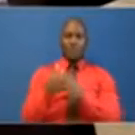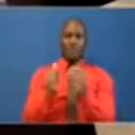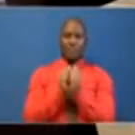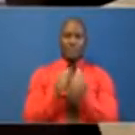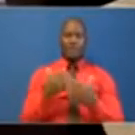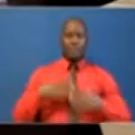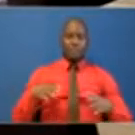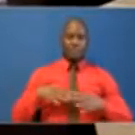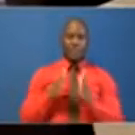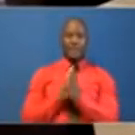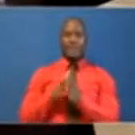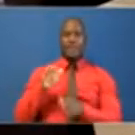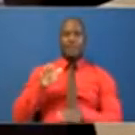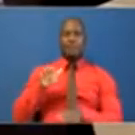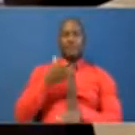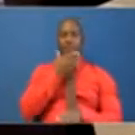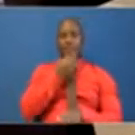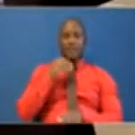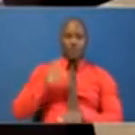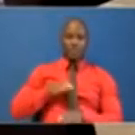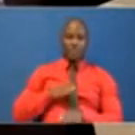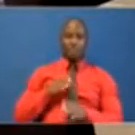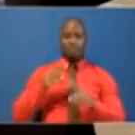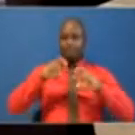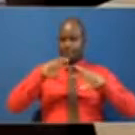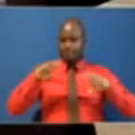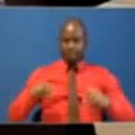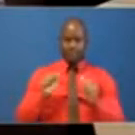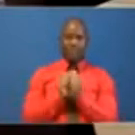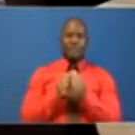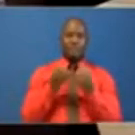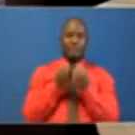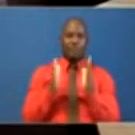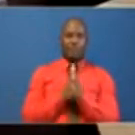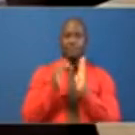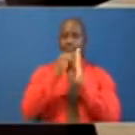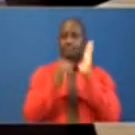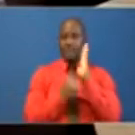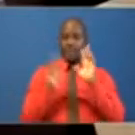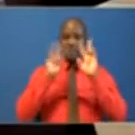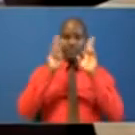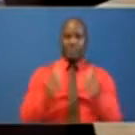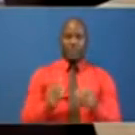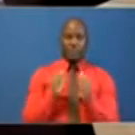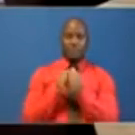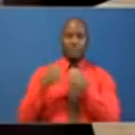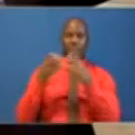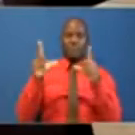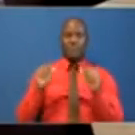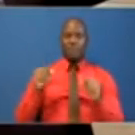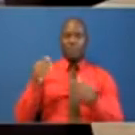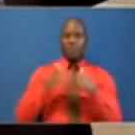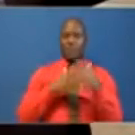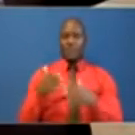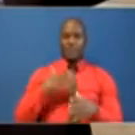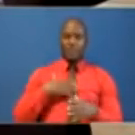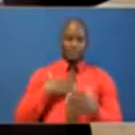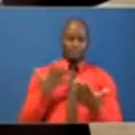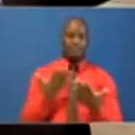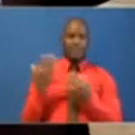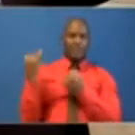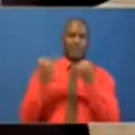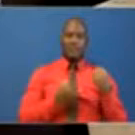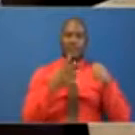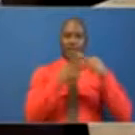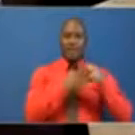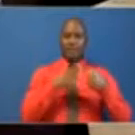gentlemen and women who will be analyzing the data the facts and the figures and they will be telling us whether our nine invited